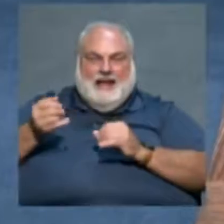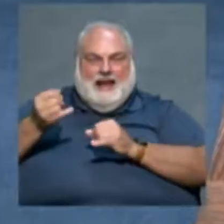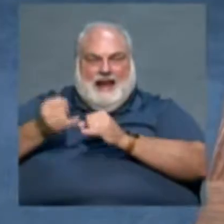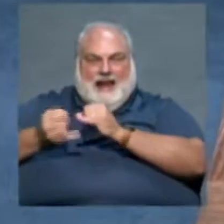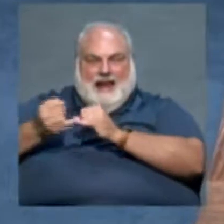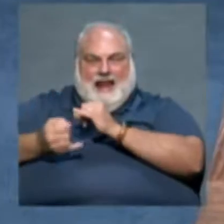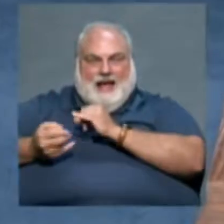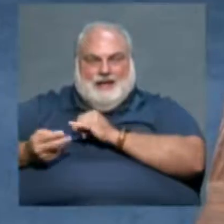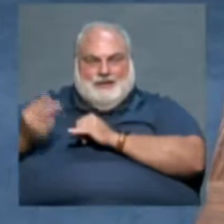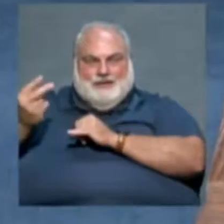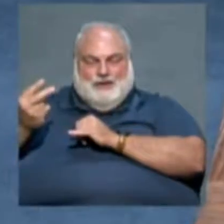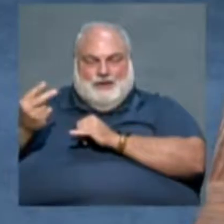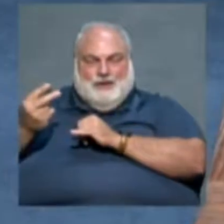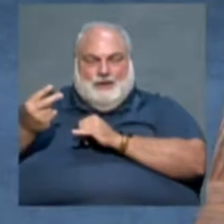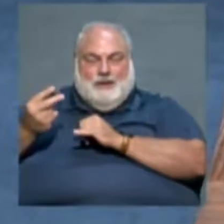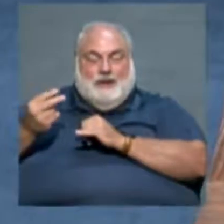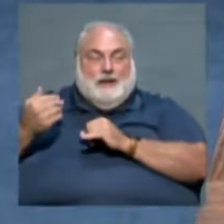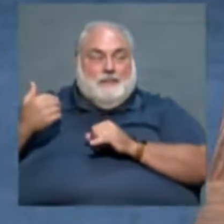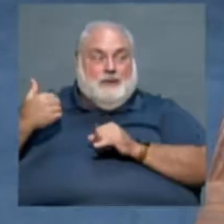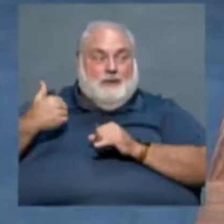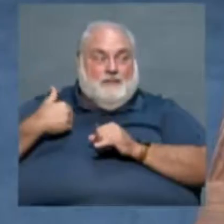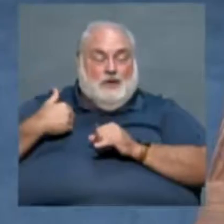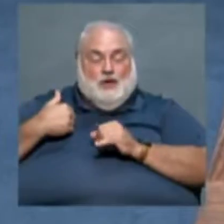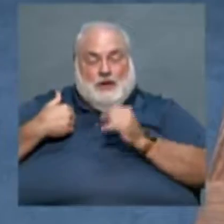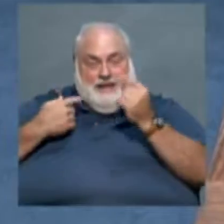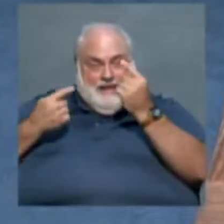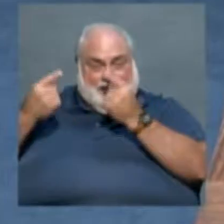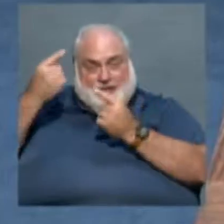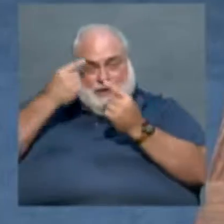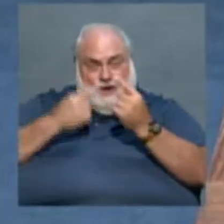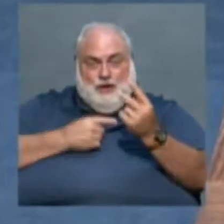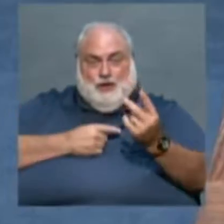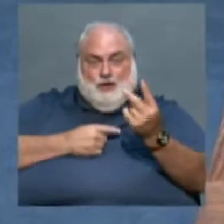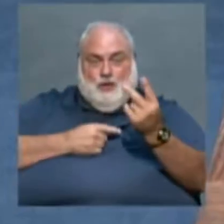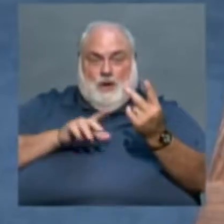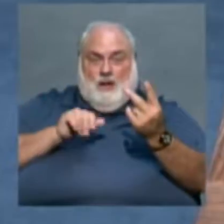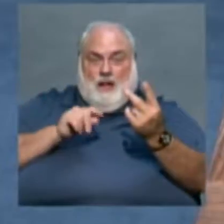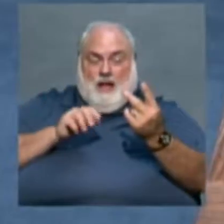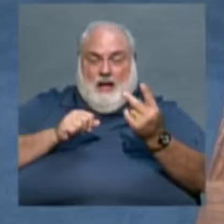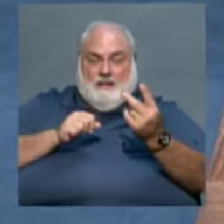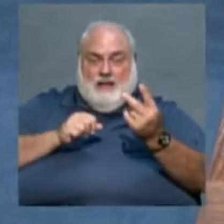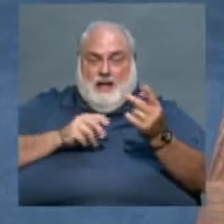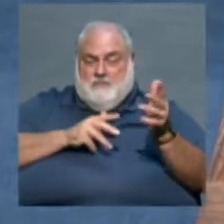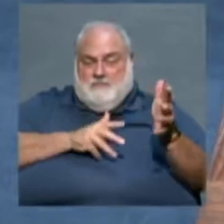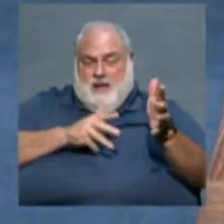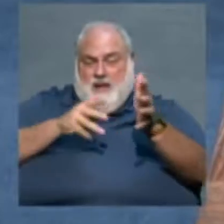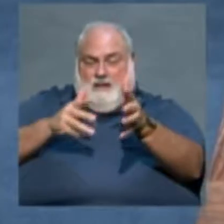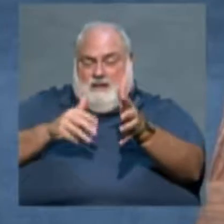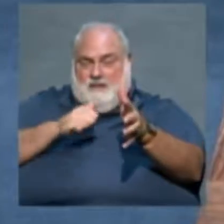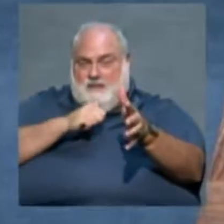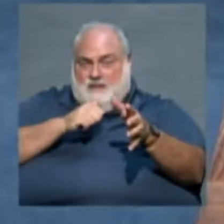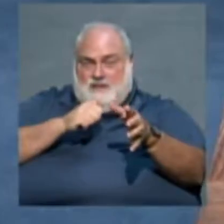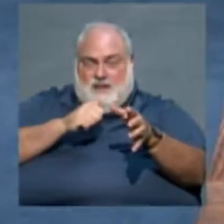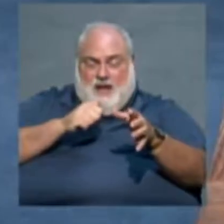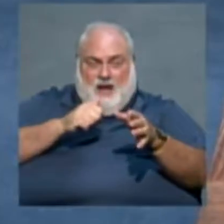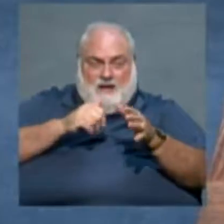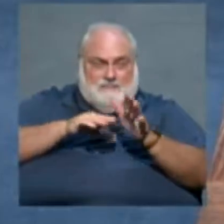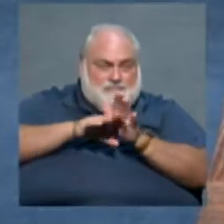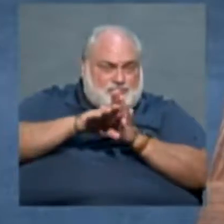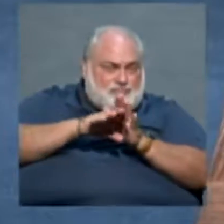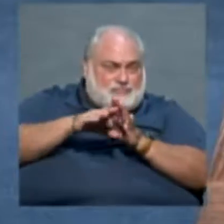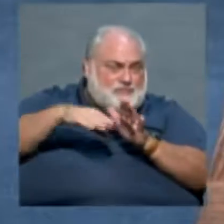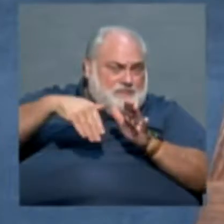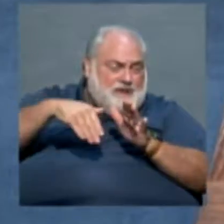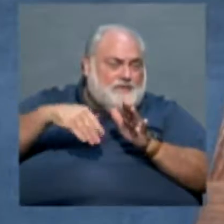area. Last time, you know, you considered 2 lots that had abandoned properties on them. And even though you heard from